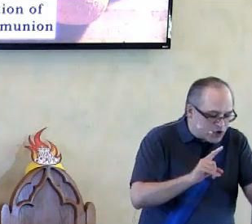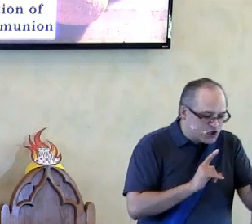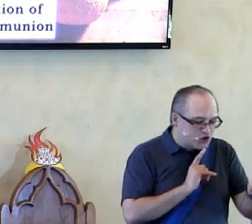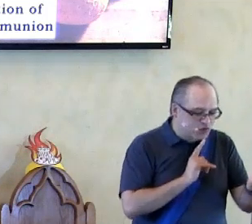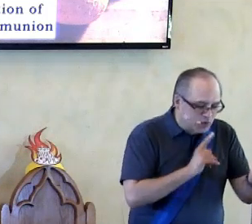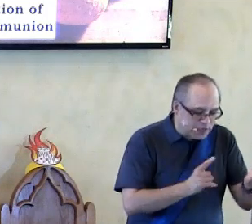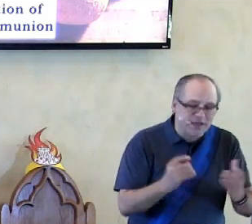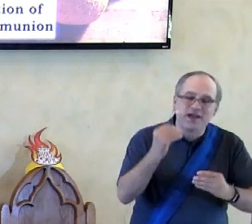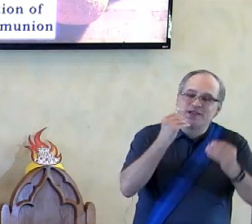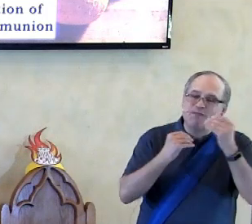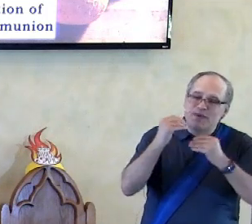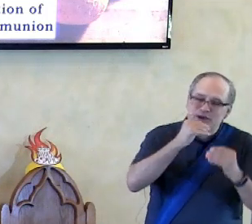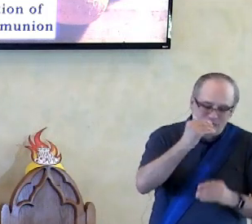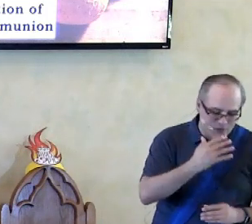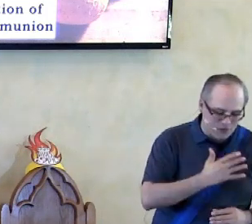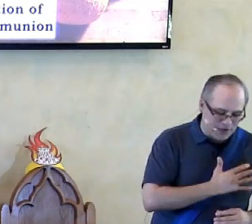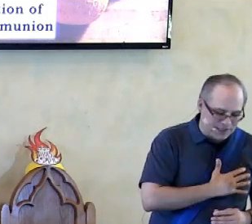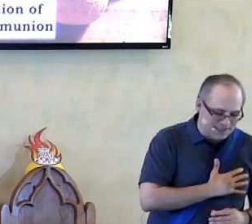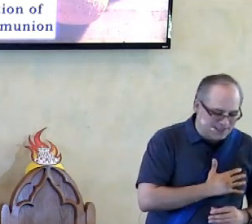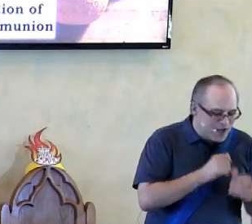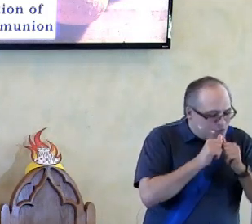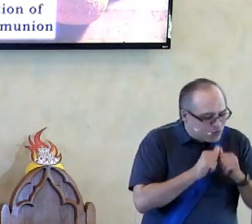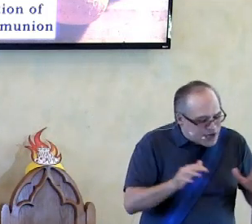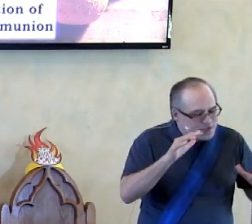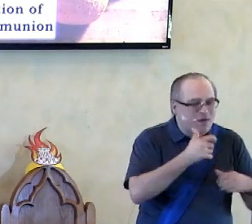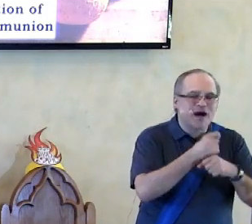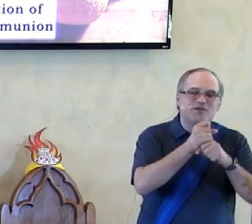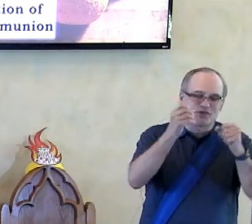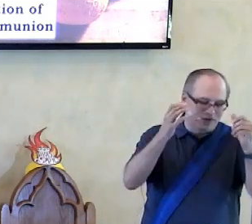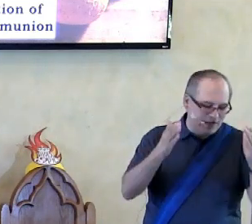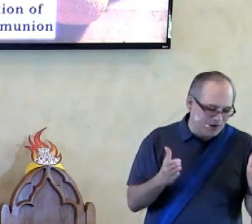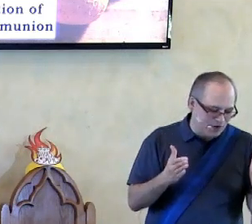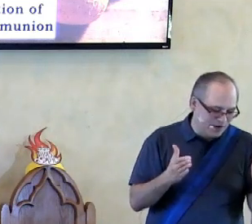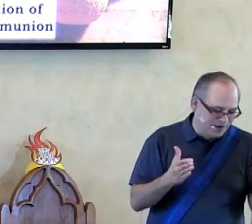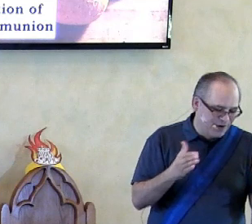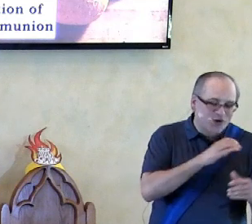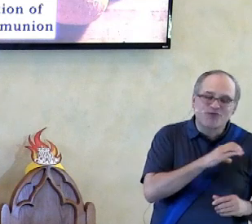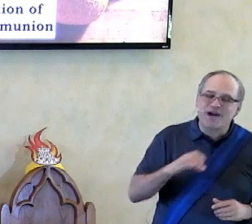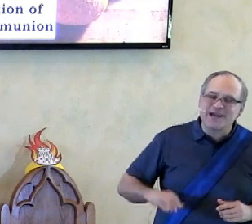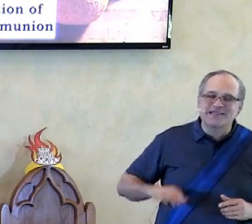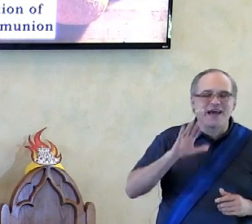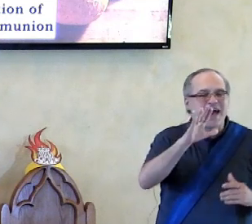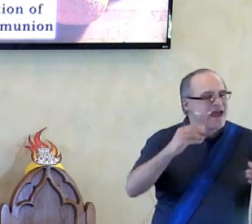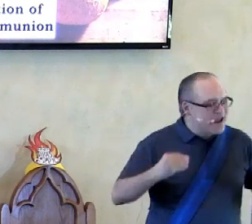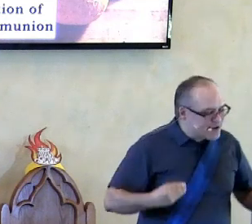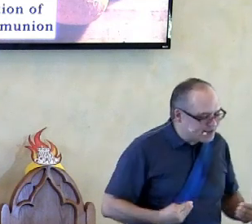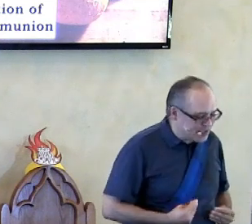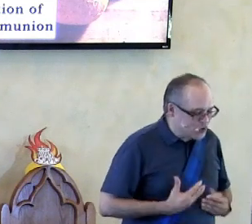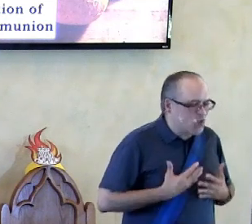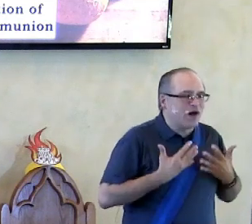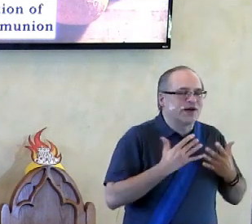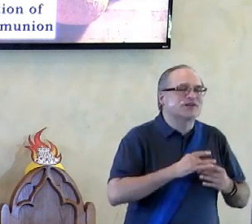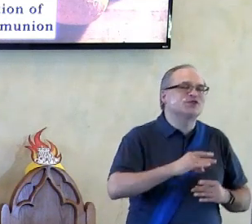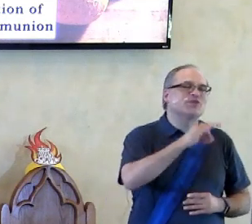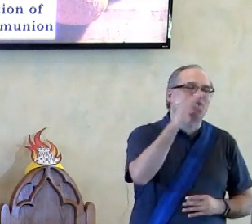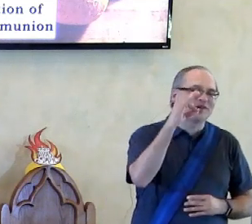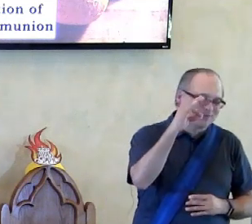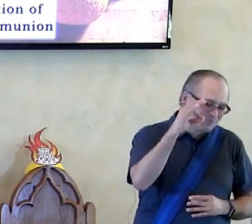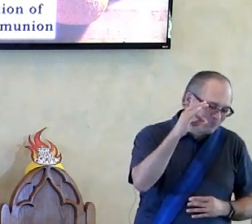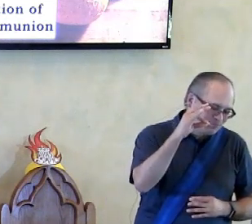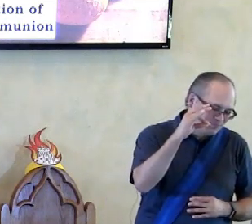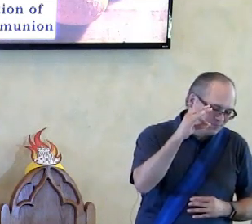are as truly the meal of grace, blessed by the Creator, Christ, and the indwelling